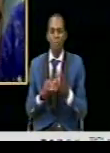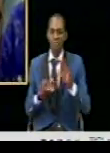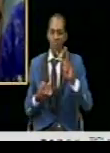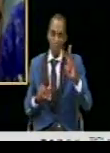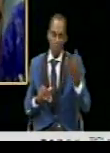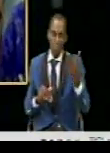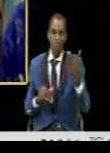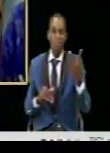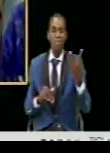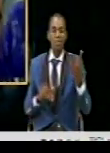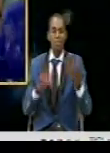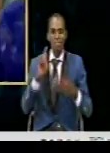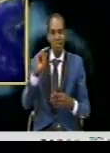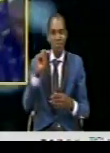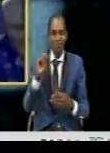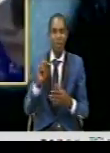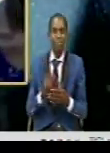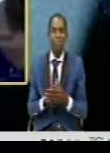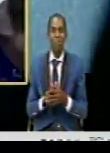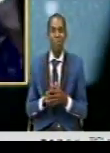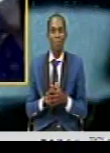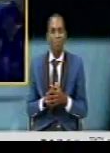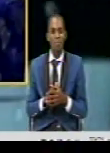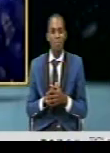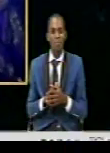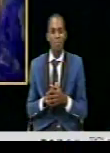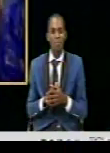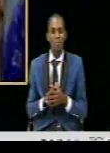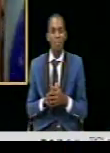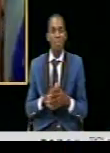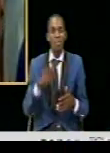persisting anything like that again.